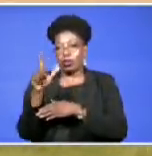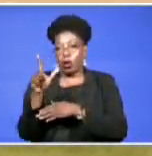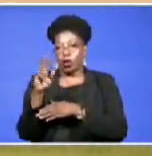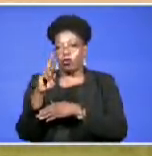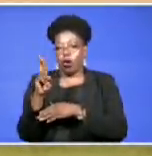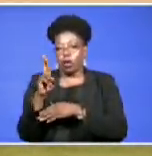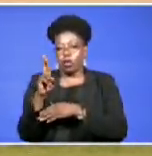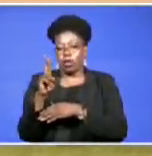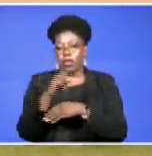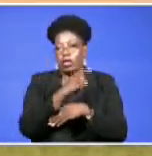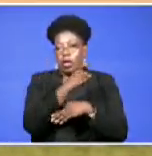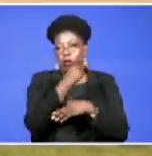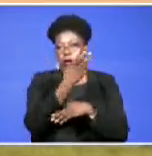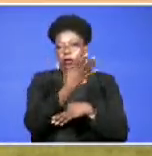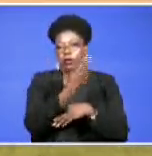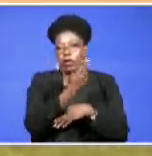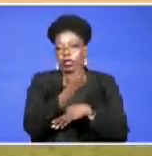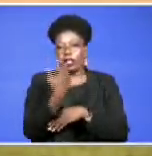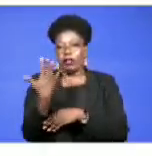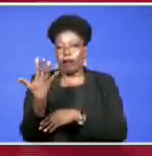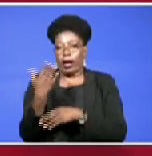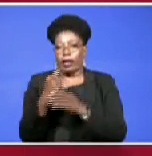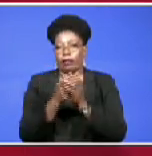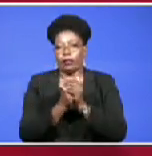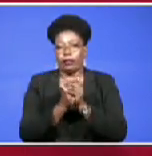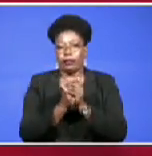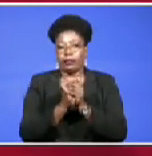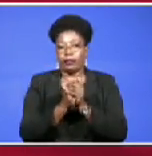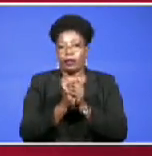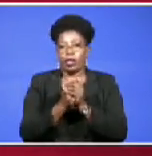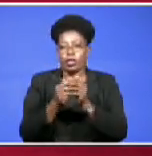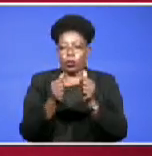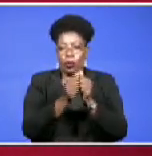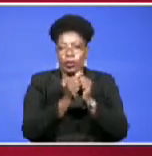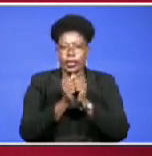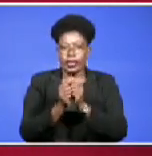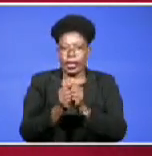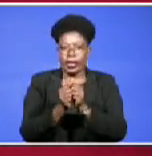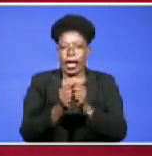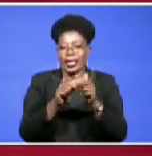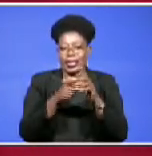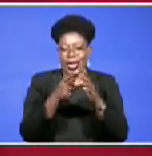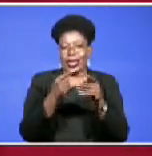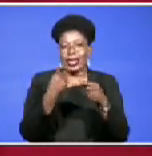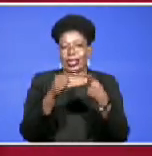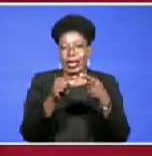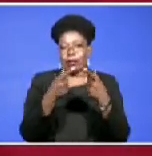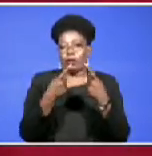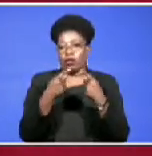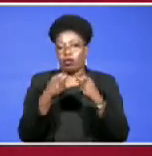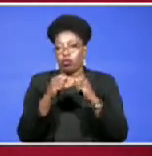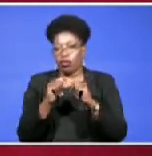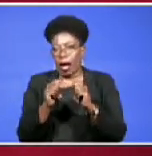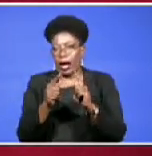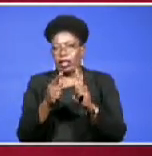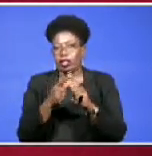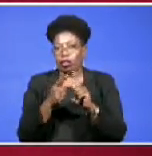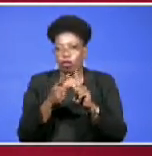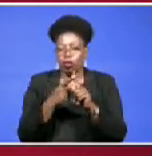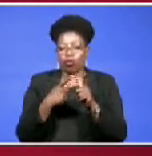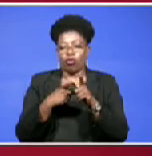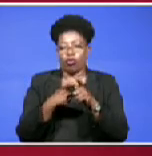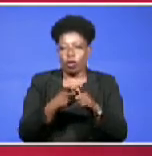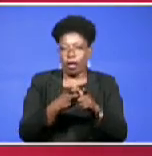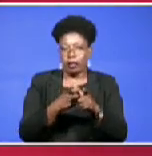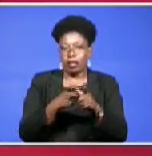big, 14-5. They get together at the beginning of the game. They try get the runs that they're